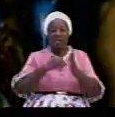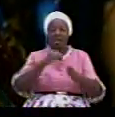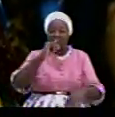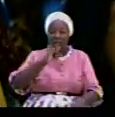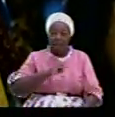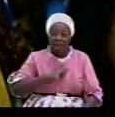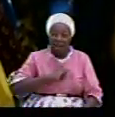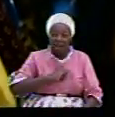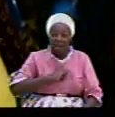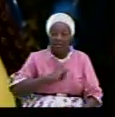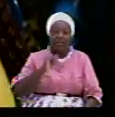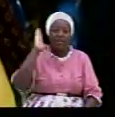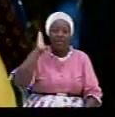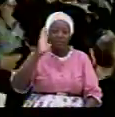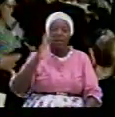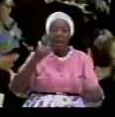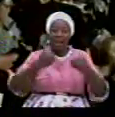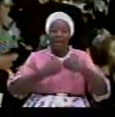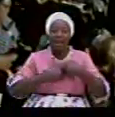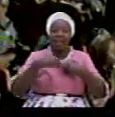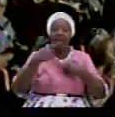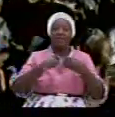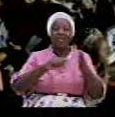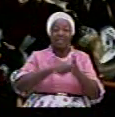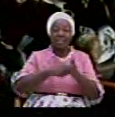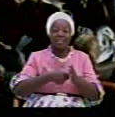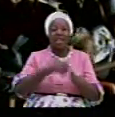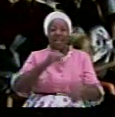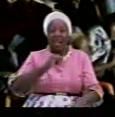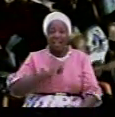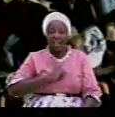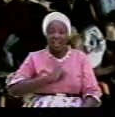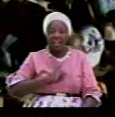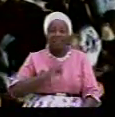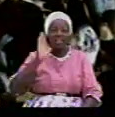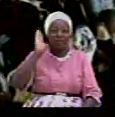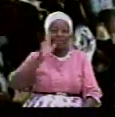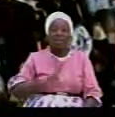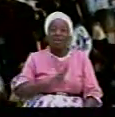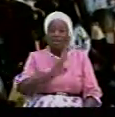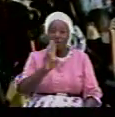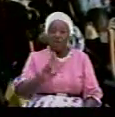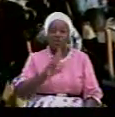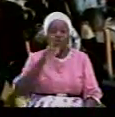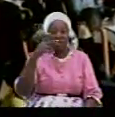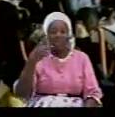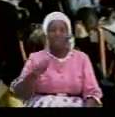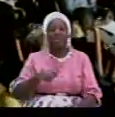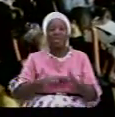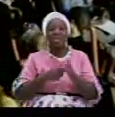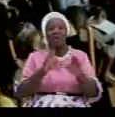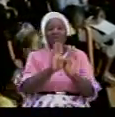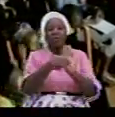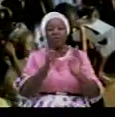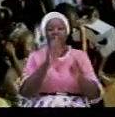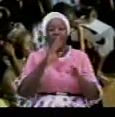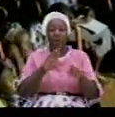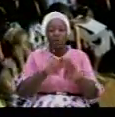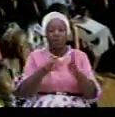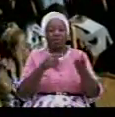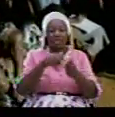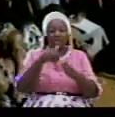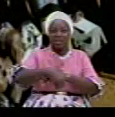I will use the key. Doors are open tonight in your life